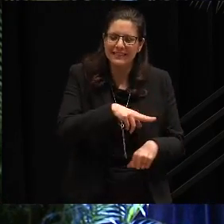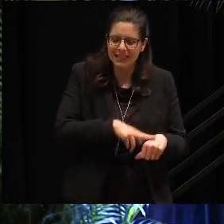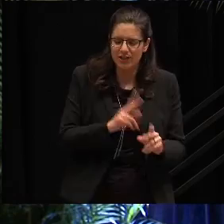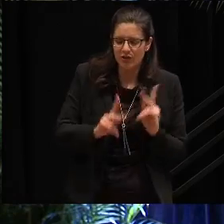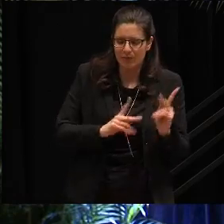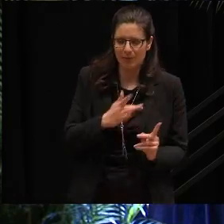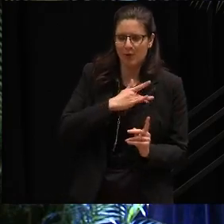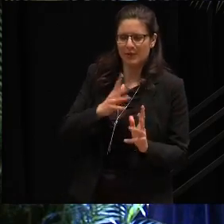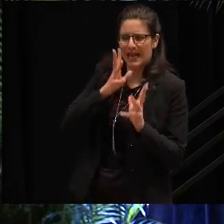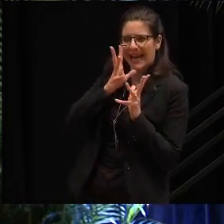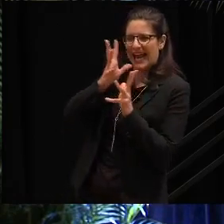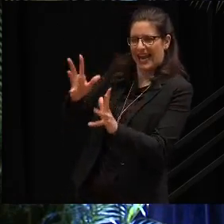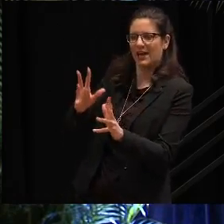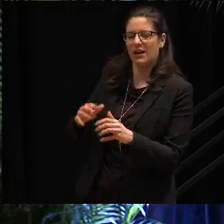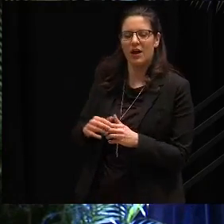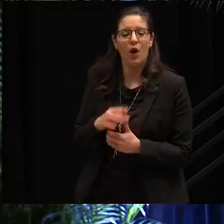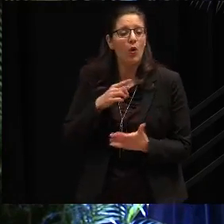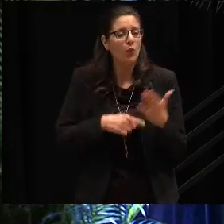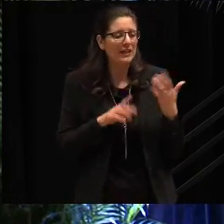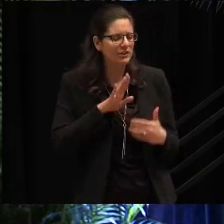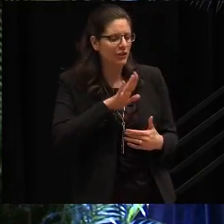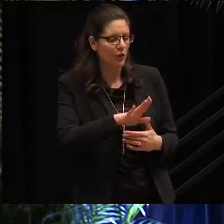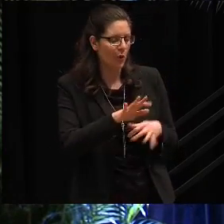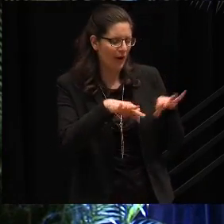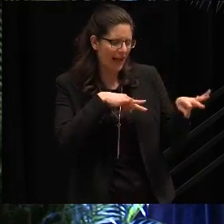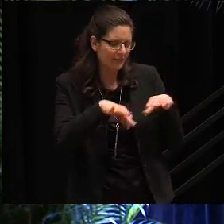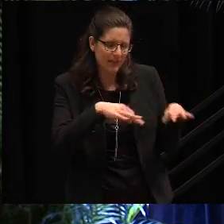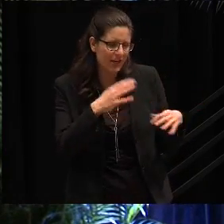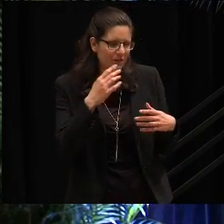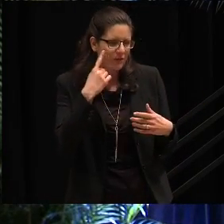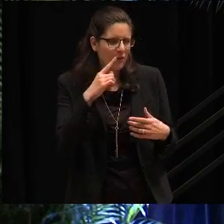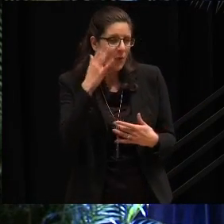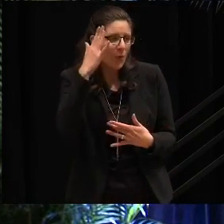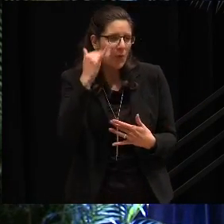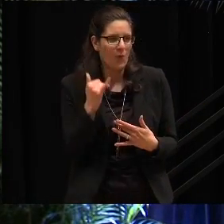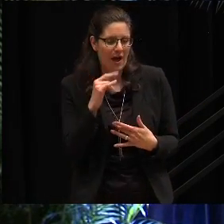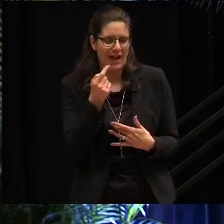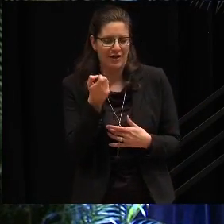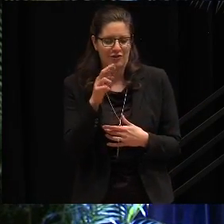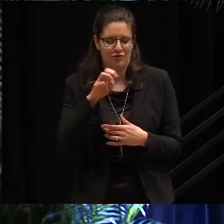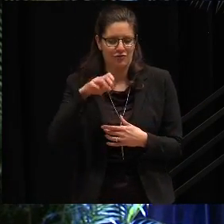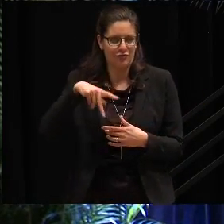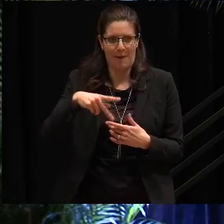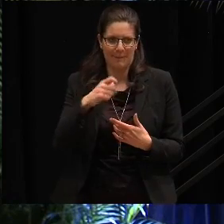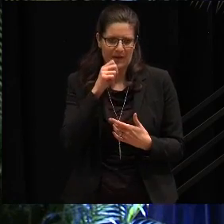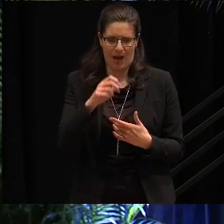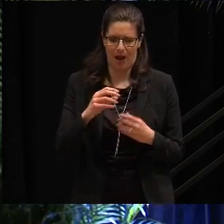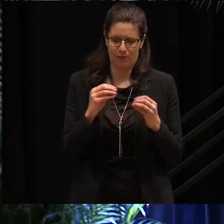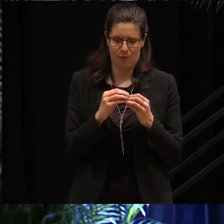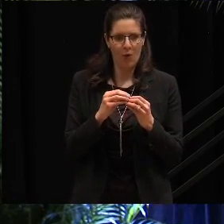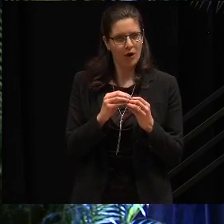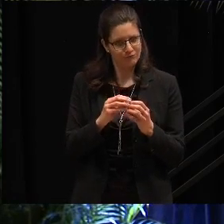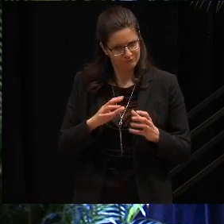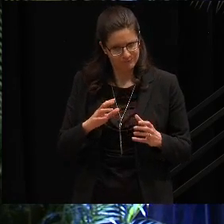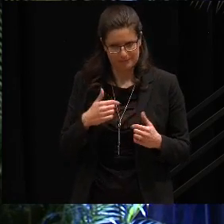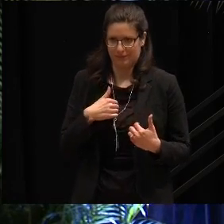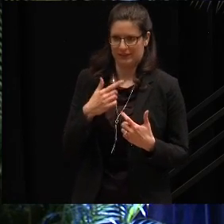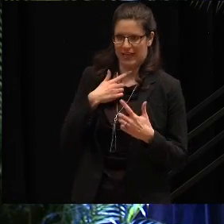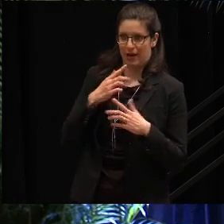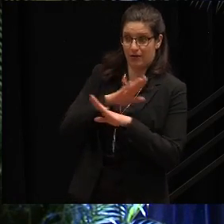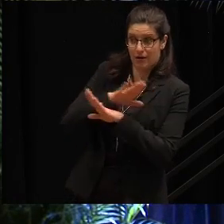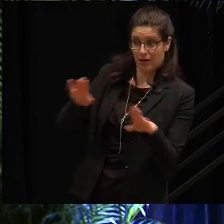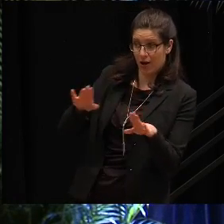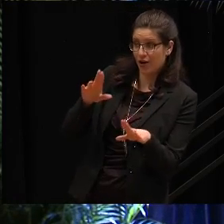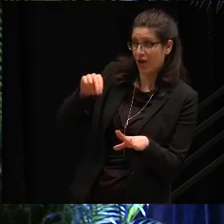are hateful. What is your explanation for why President Trump has not more forcefully repudiated